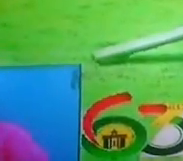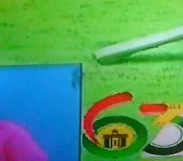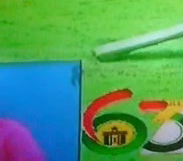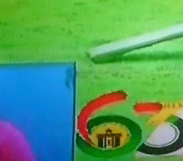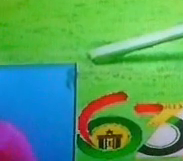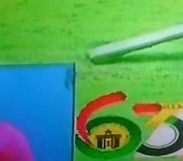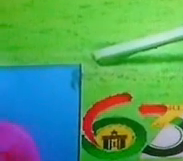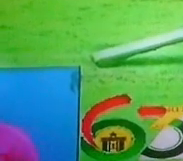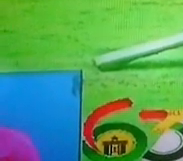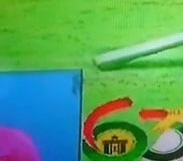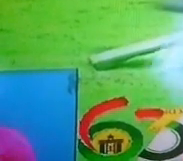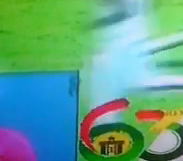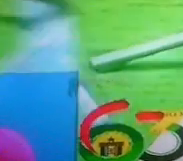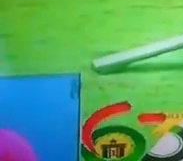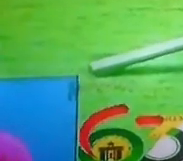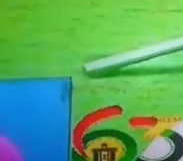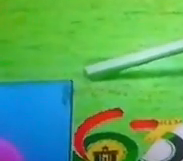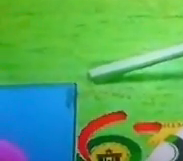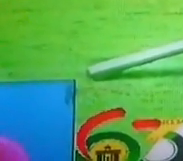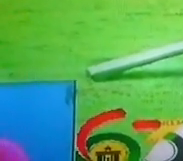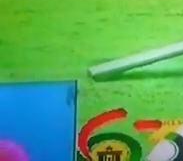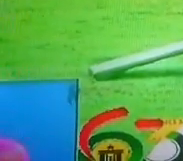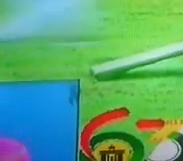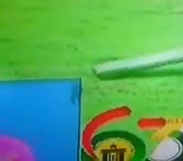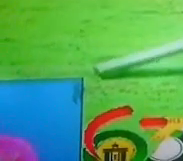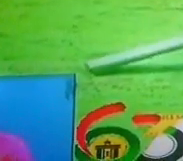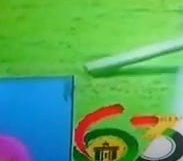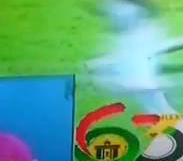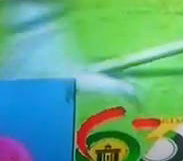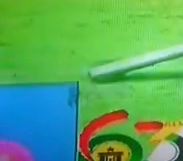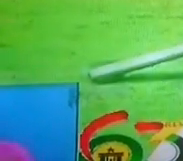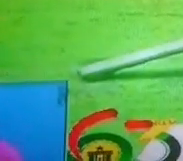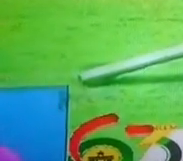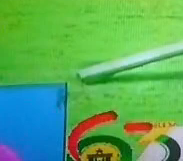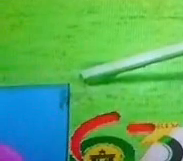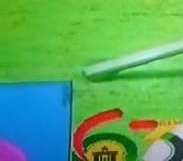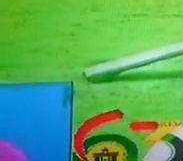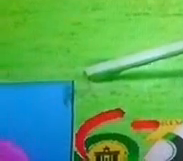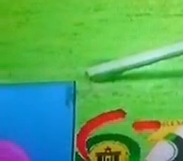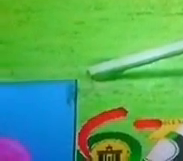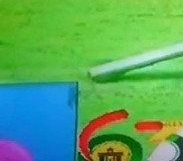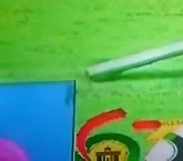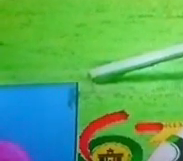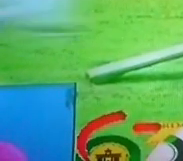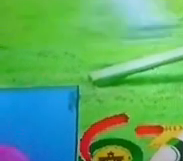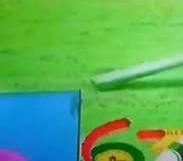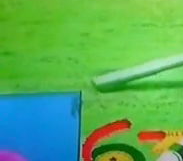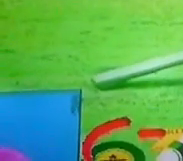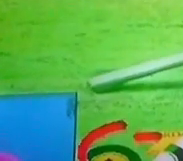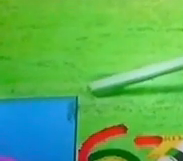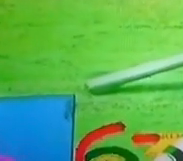He's here admiring and observing events as they unfold. sincere,